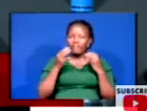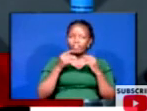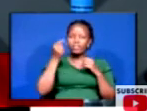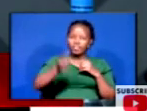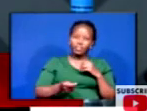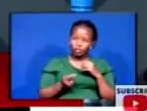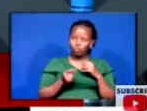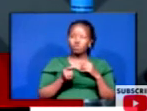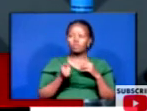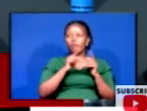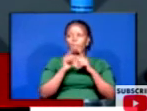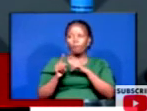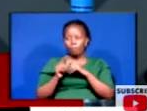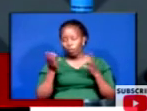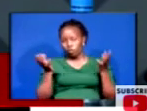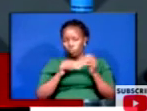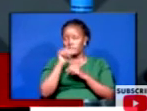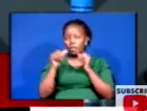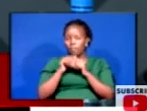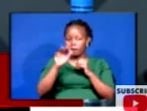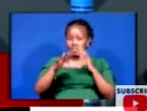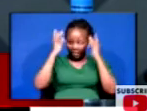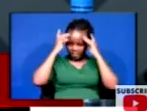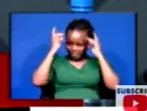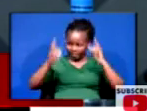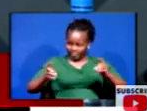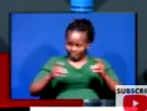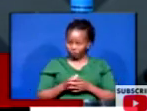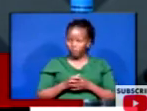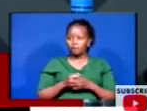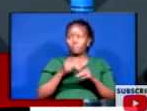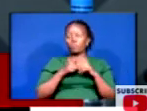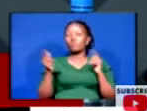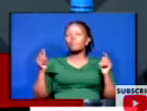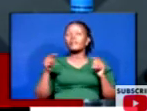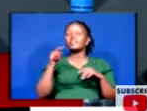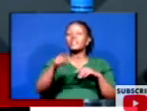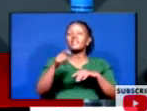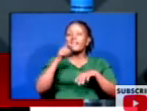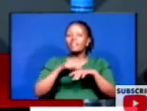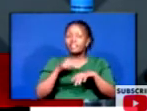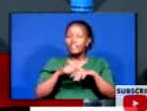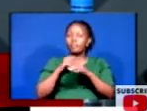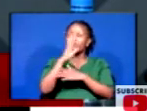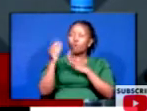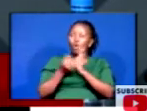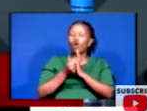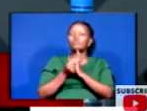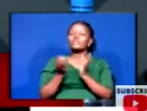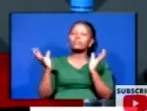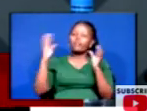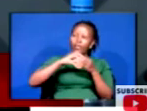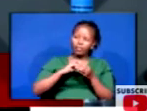reasoning and their decision. But this time round, they all encompassed into one document,